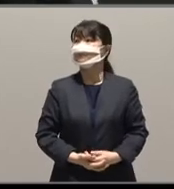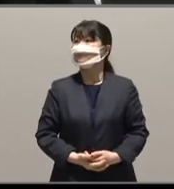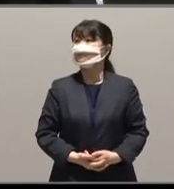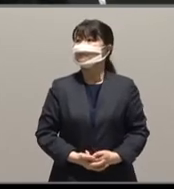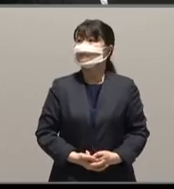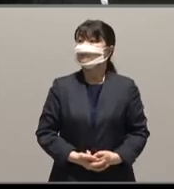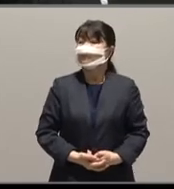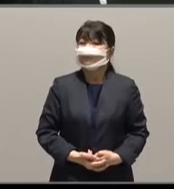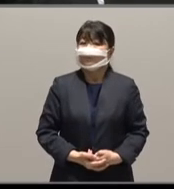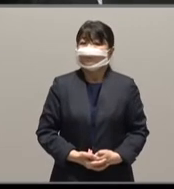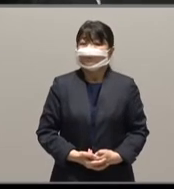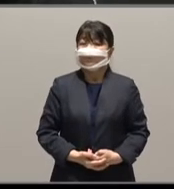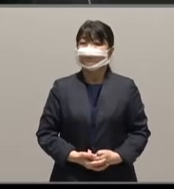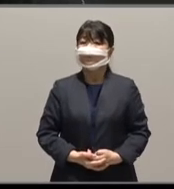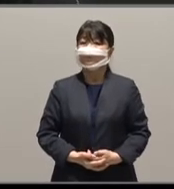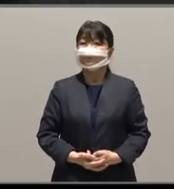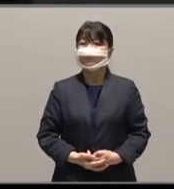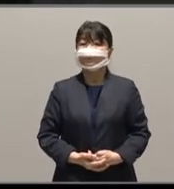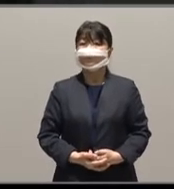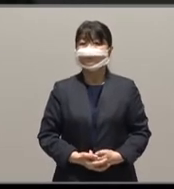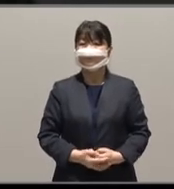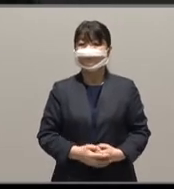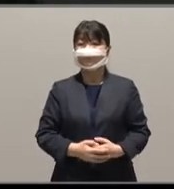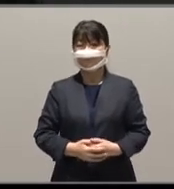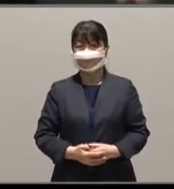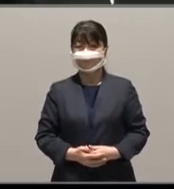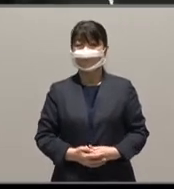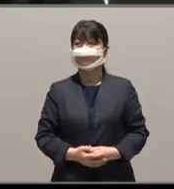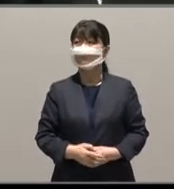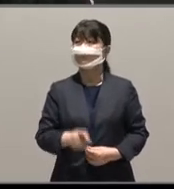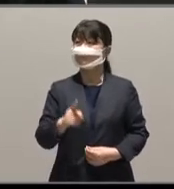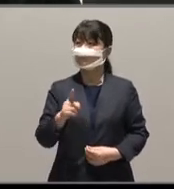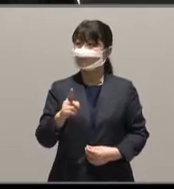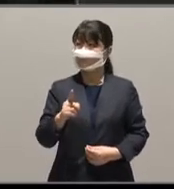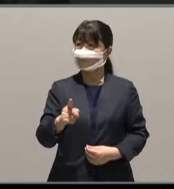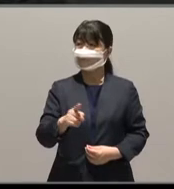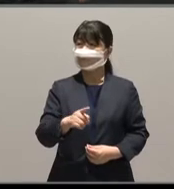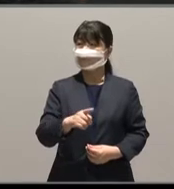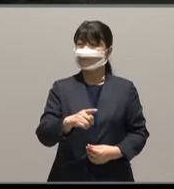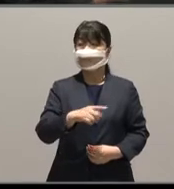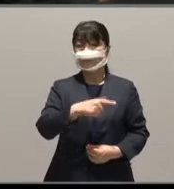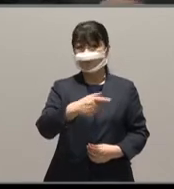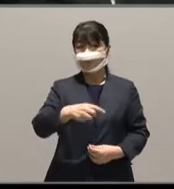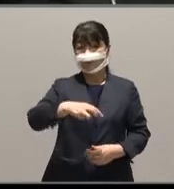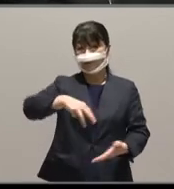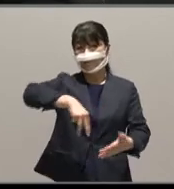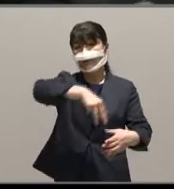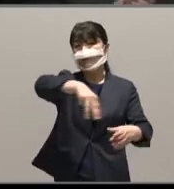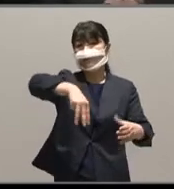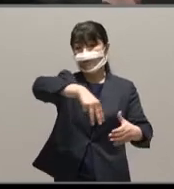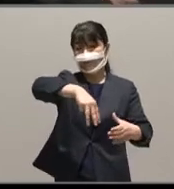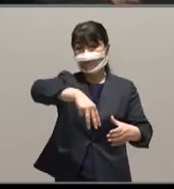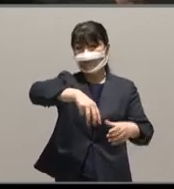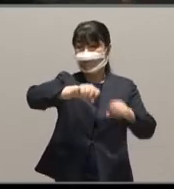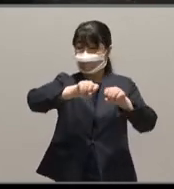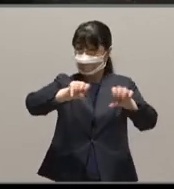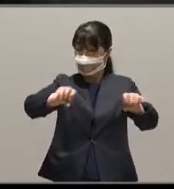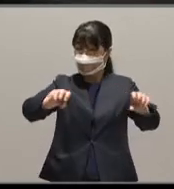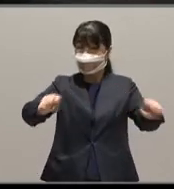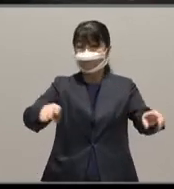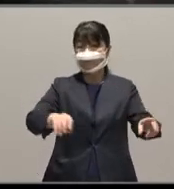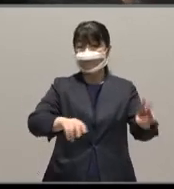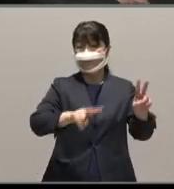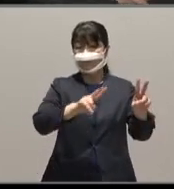2019. This is how I did, and this person came to ask a question. And actually, this forest bathing